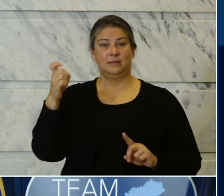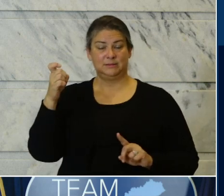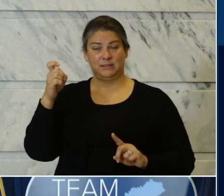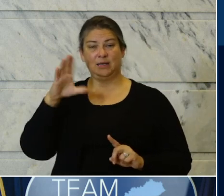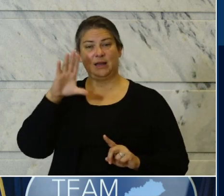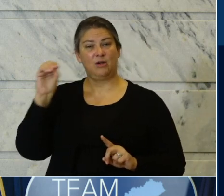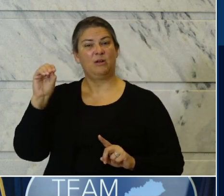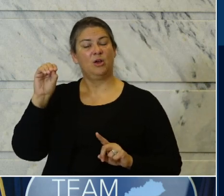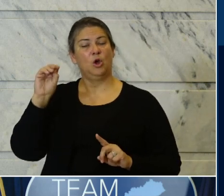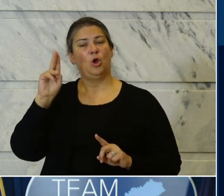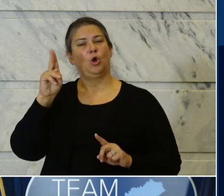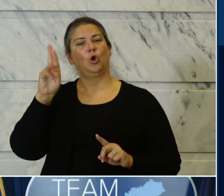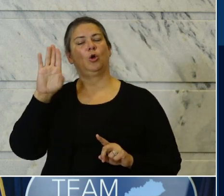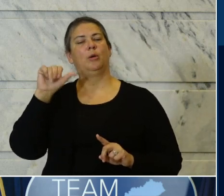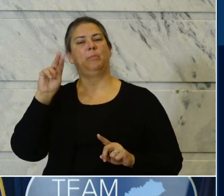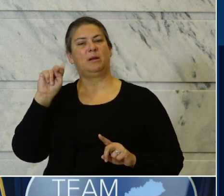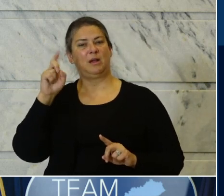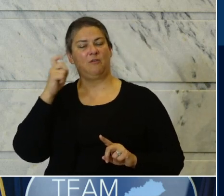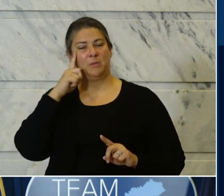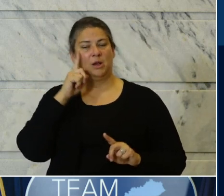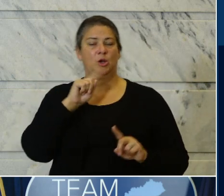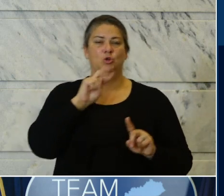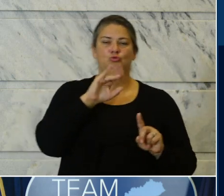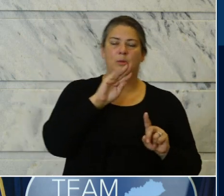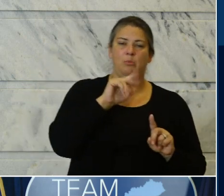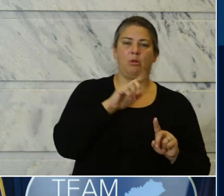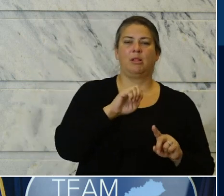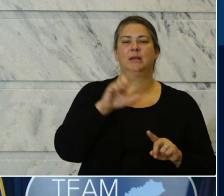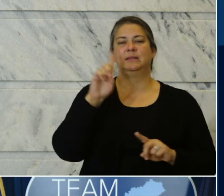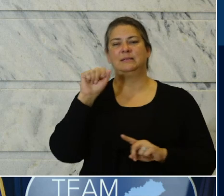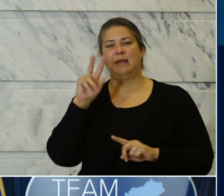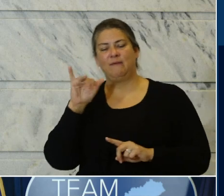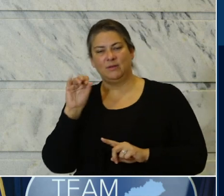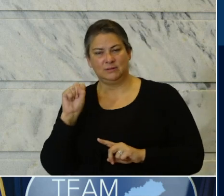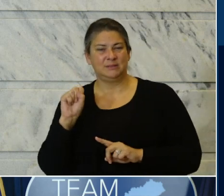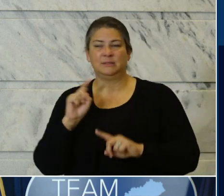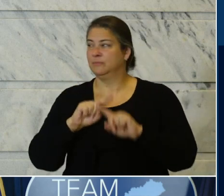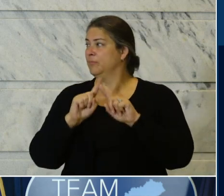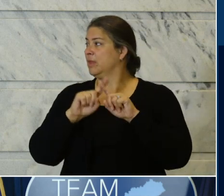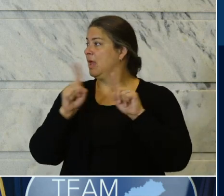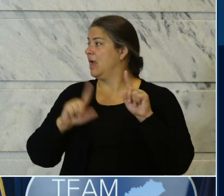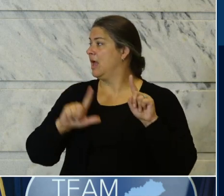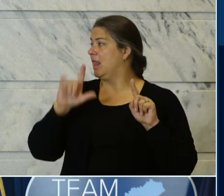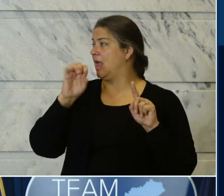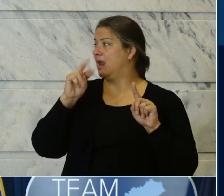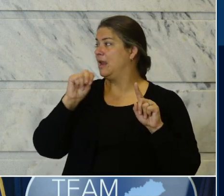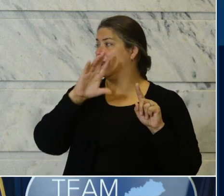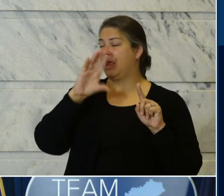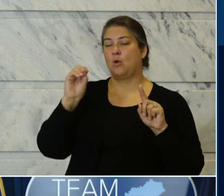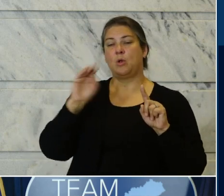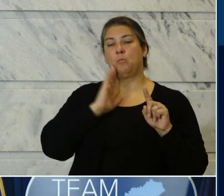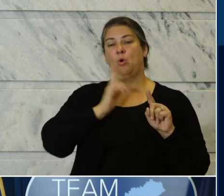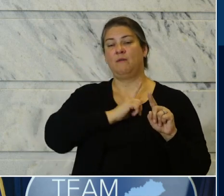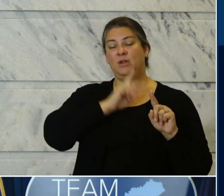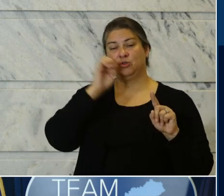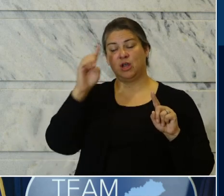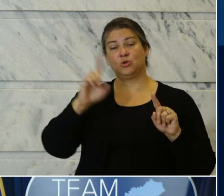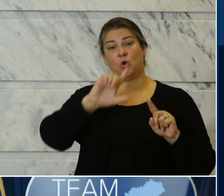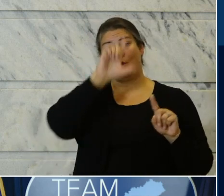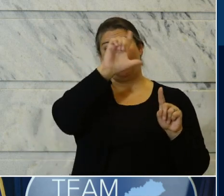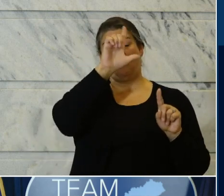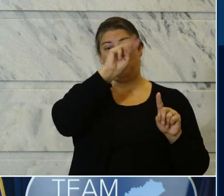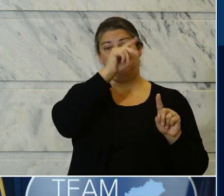Government, Georgetown, Trimble, Davis, and Lyon County Fiscal Courts, the Lyon County Board of Education, Louisville Metro